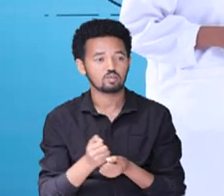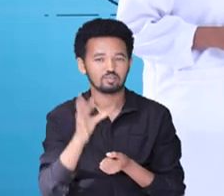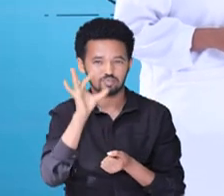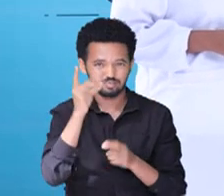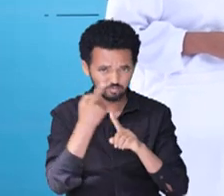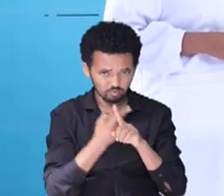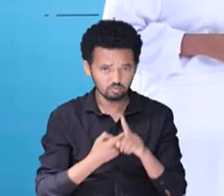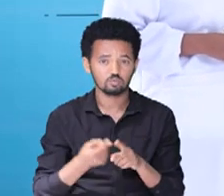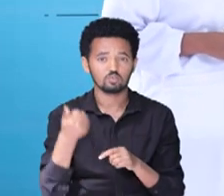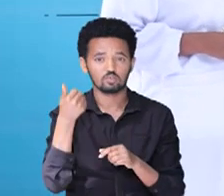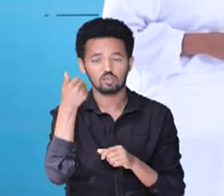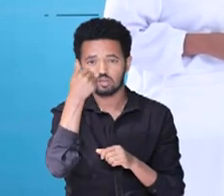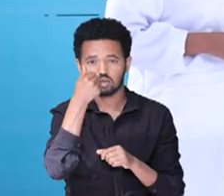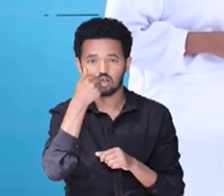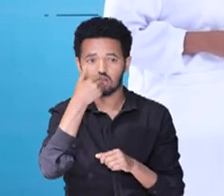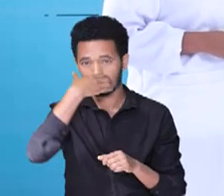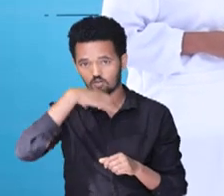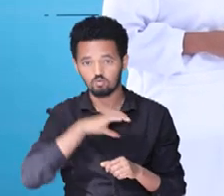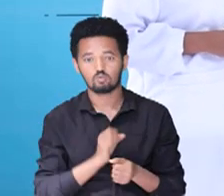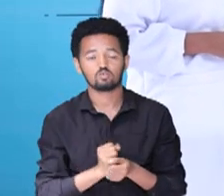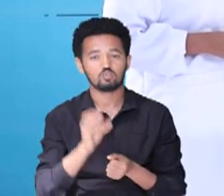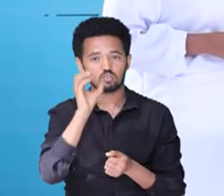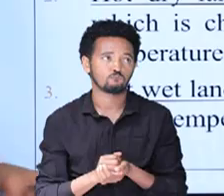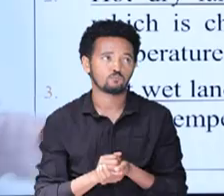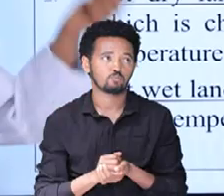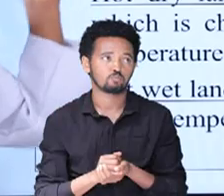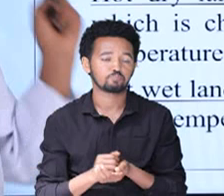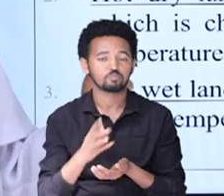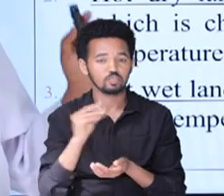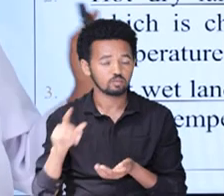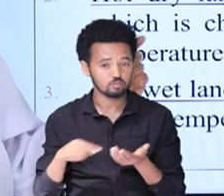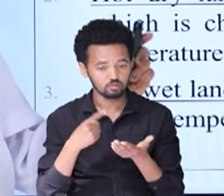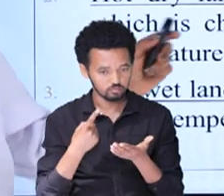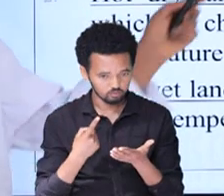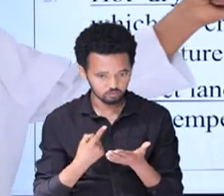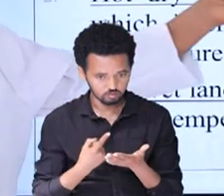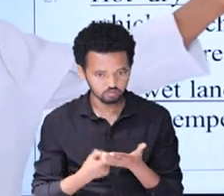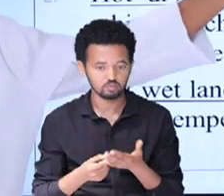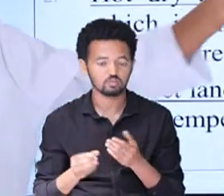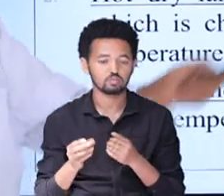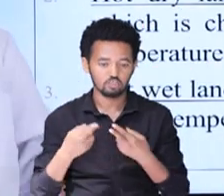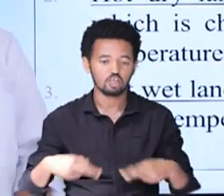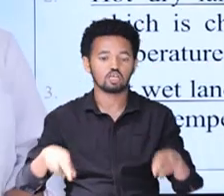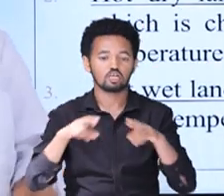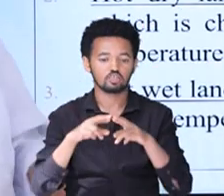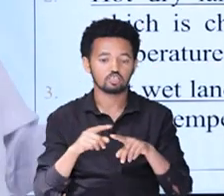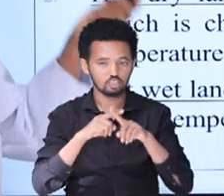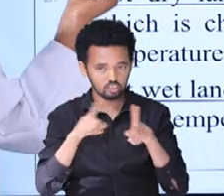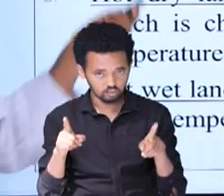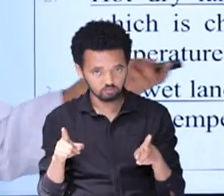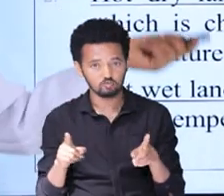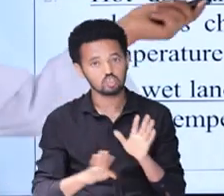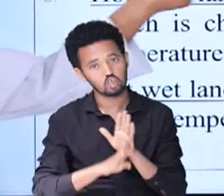months the temperature is below 0 degrees Celsius. So the tundra region cultivation is difficult to short